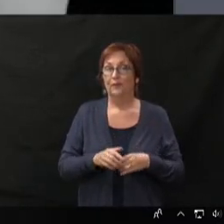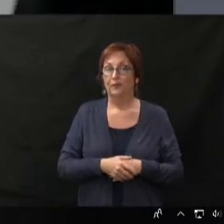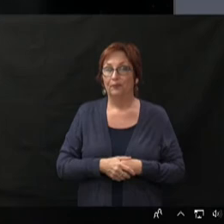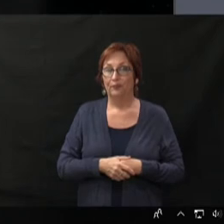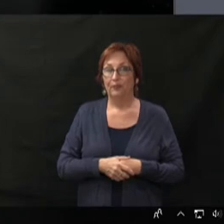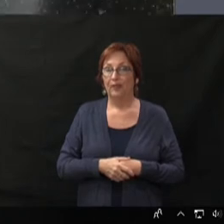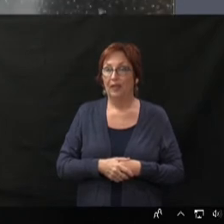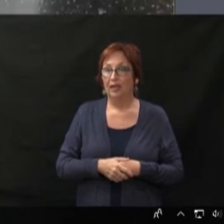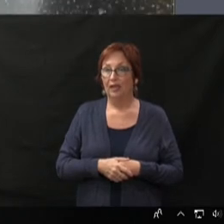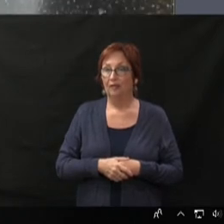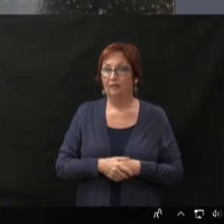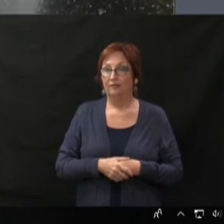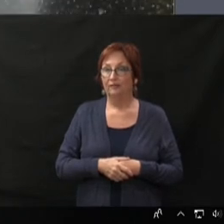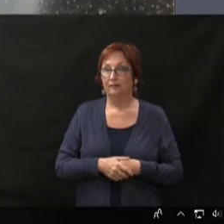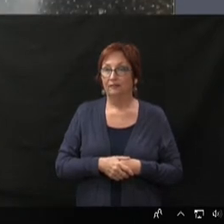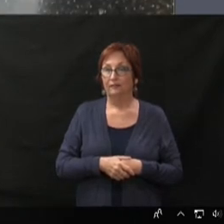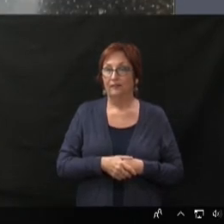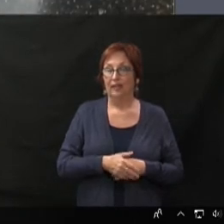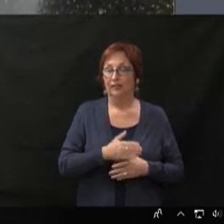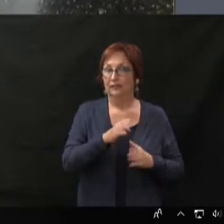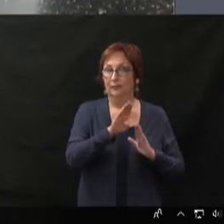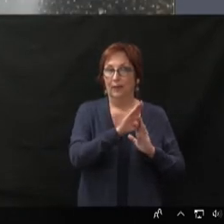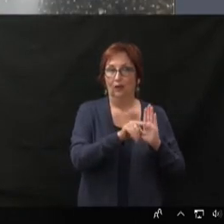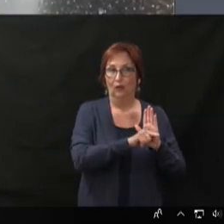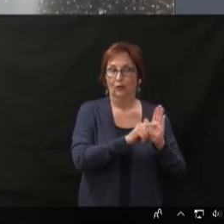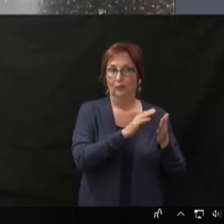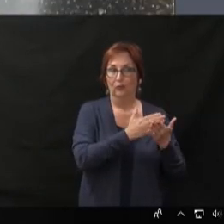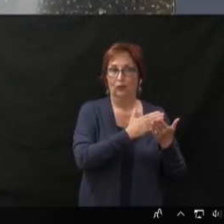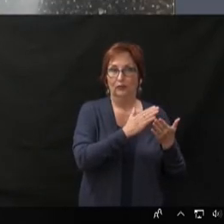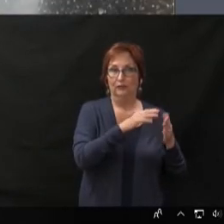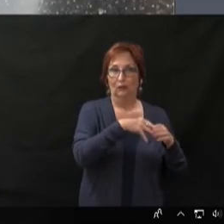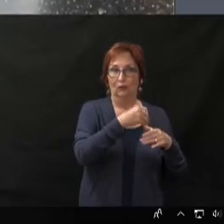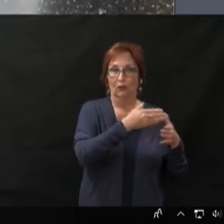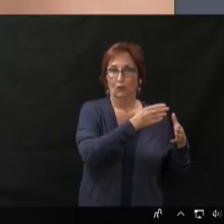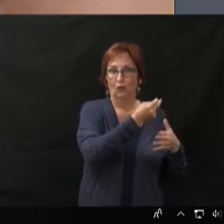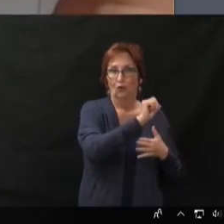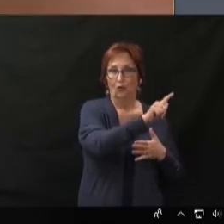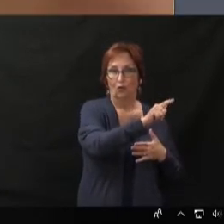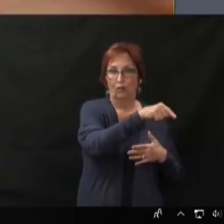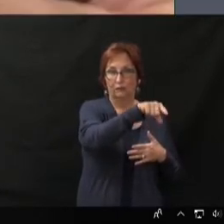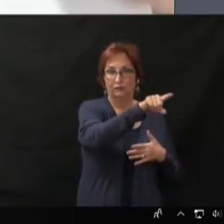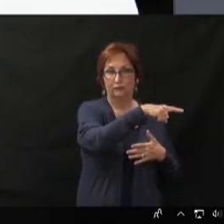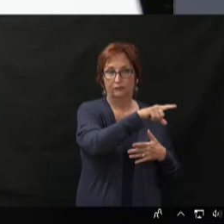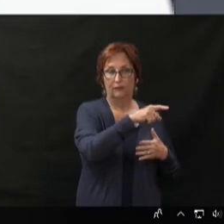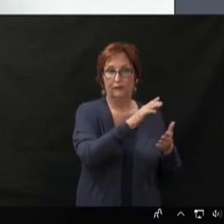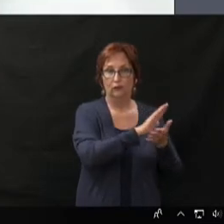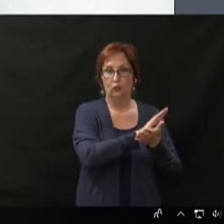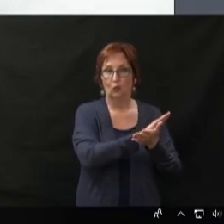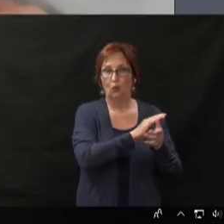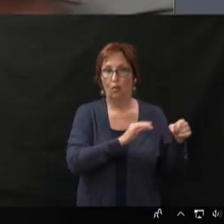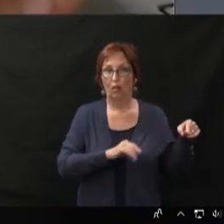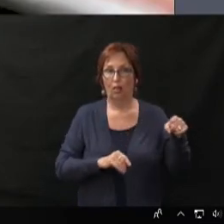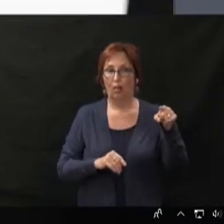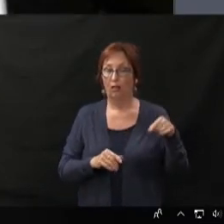Let's see. So let me show you, if I was doing the blending